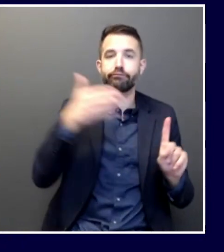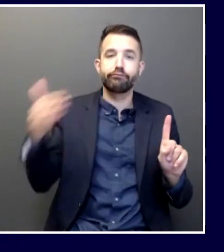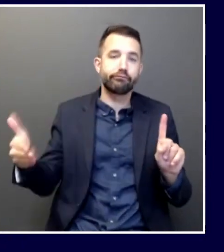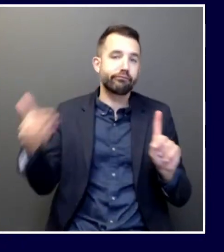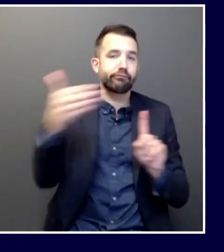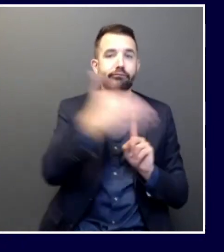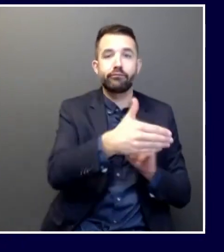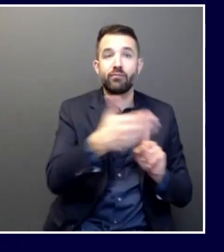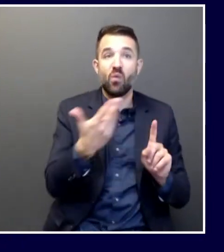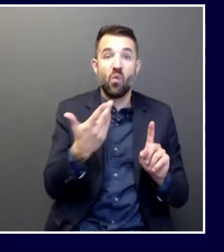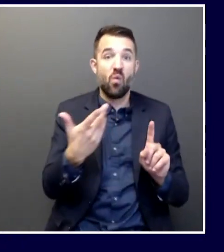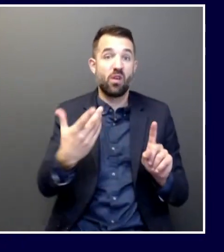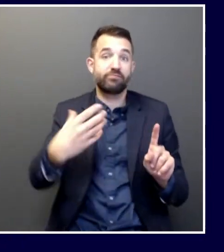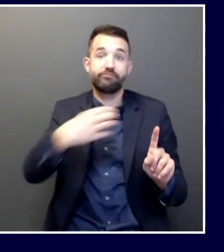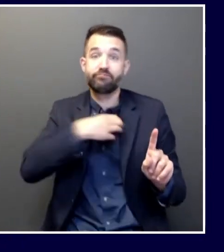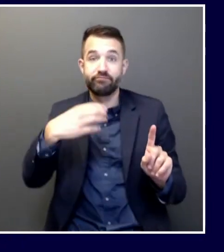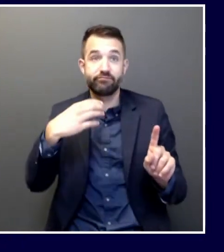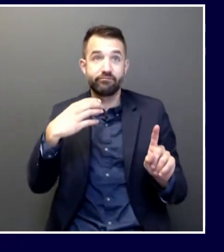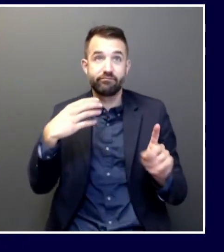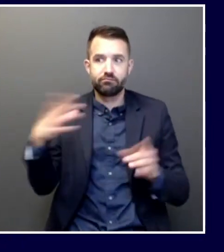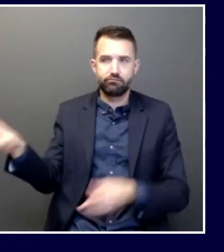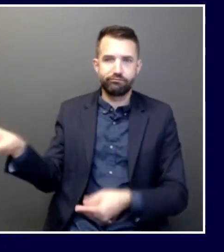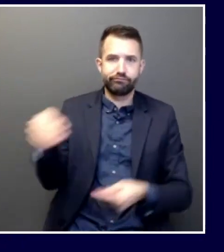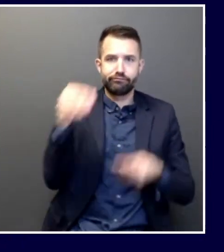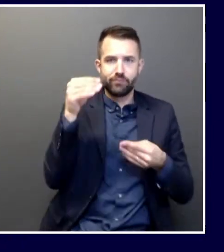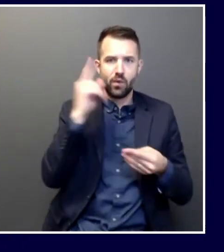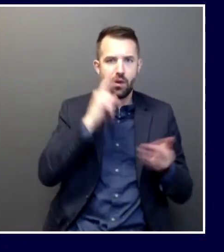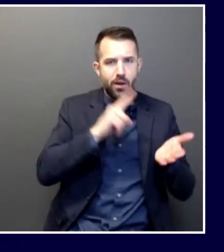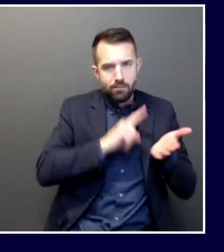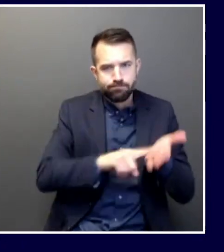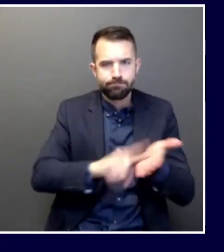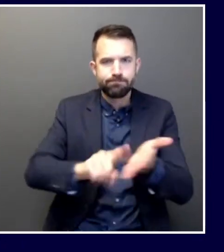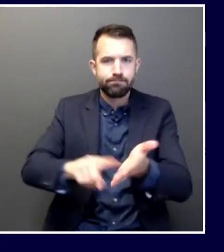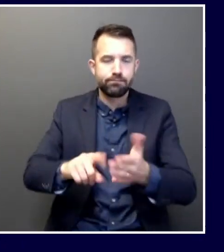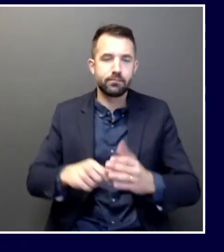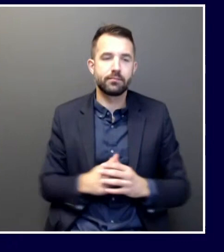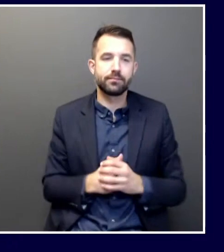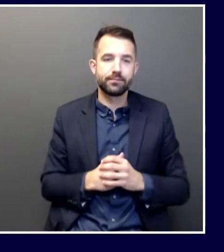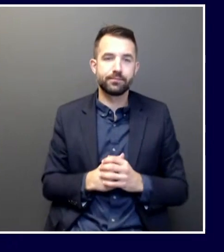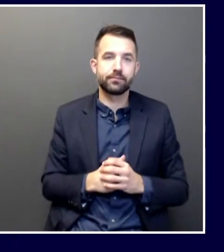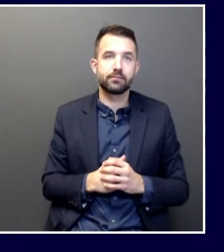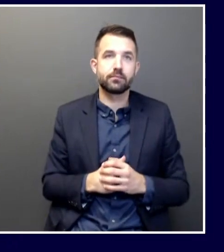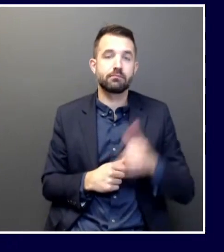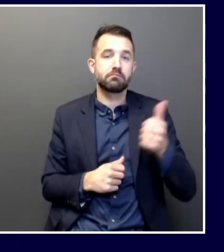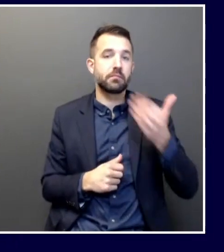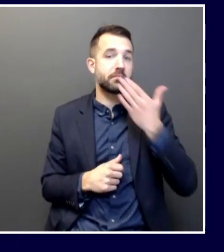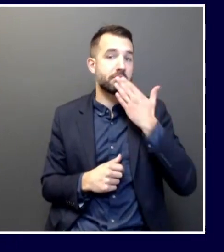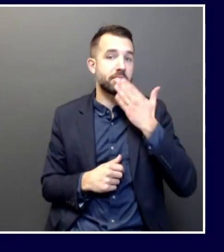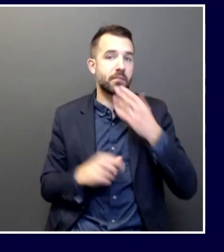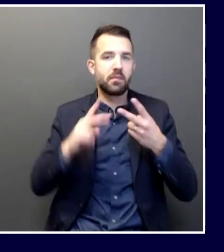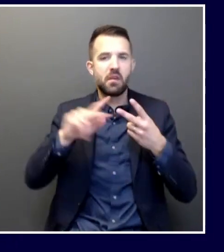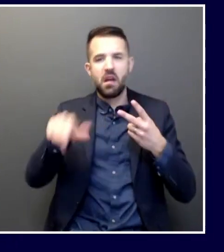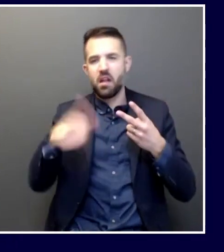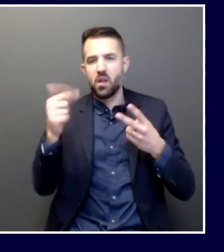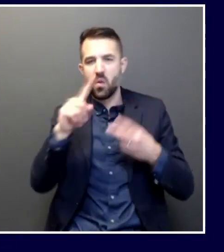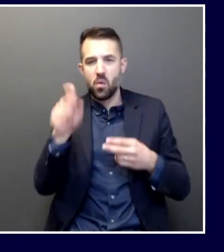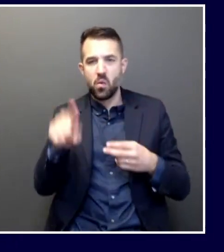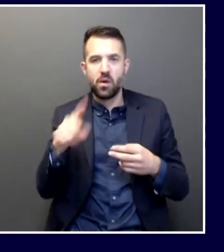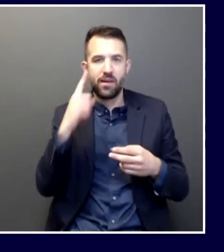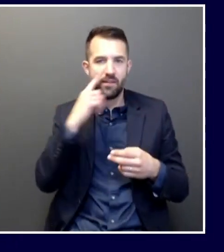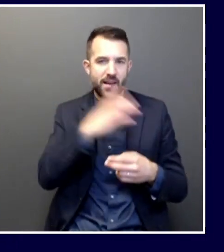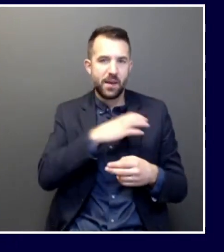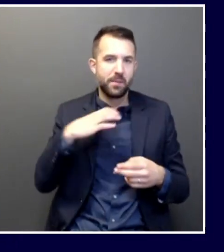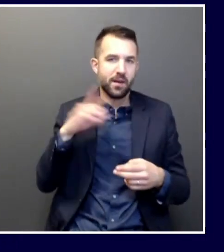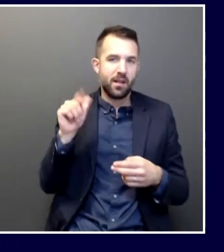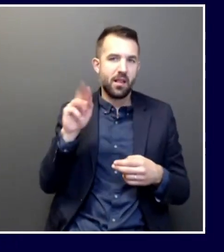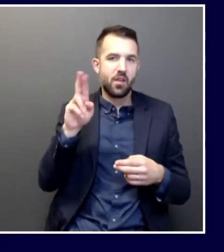Okay. The other question I had, and this might be for Commissioner Lambrew as well, we've heard a lot from nonprofit agencies that run group